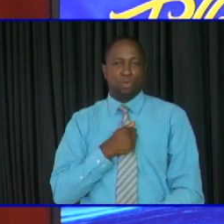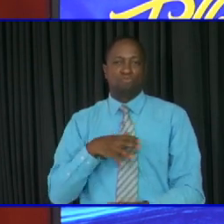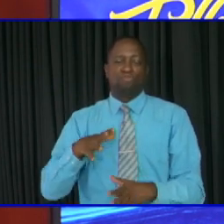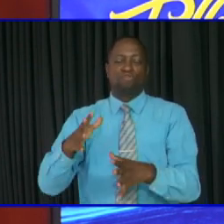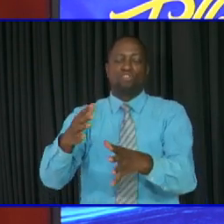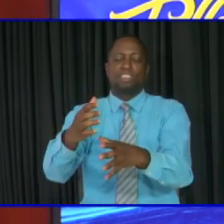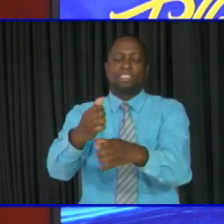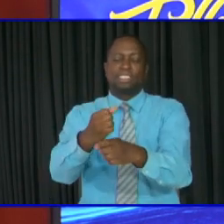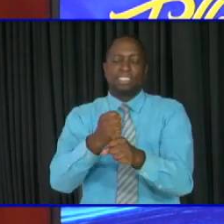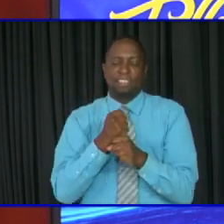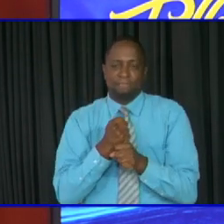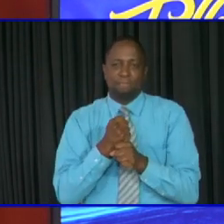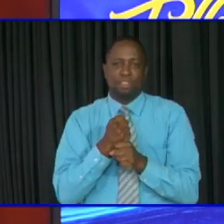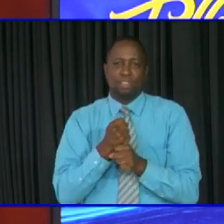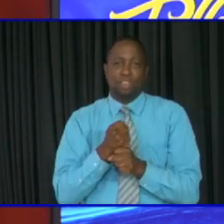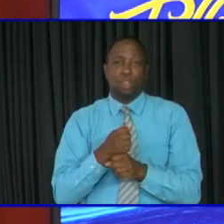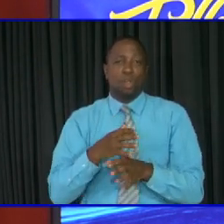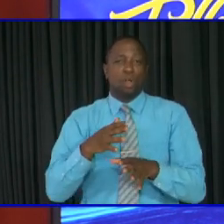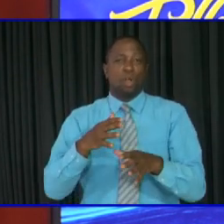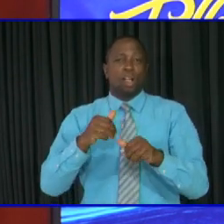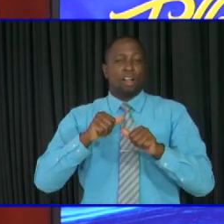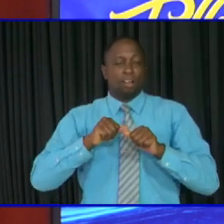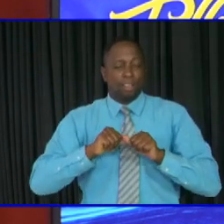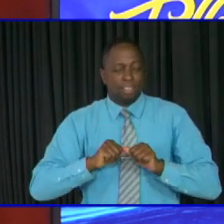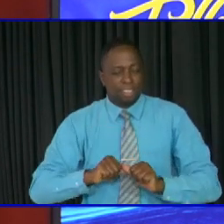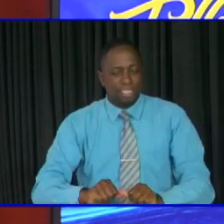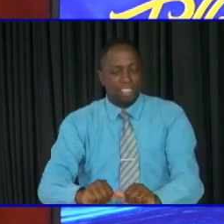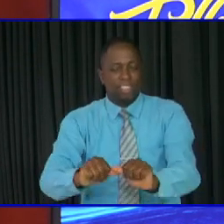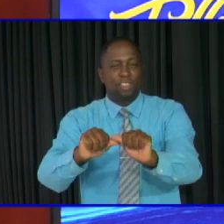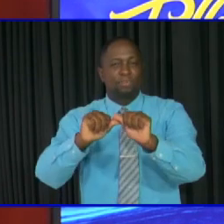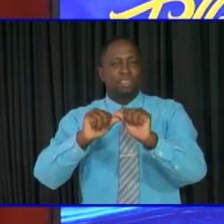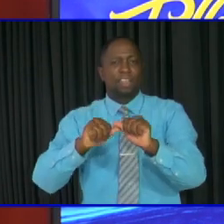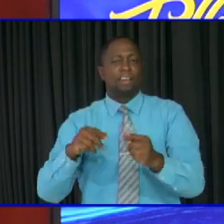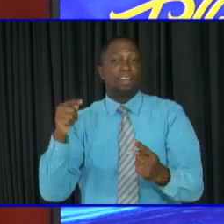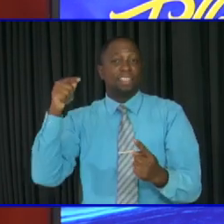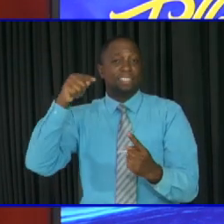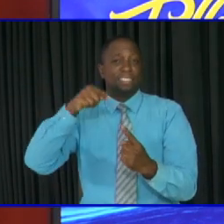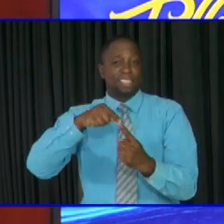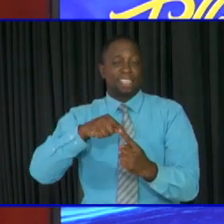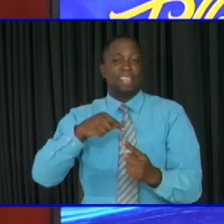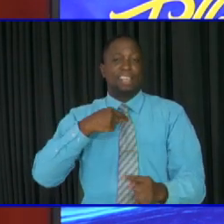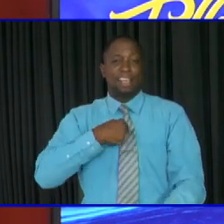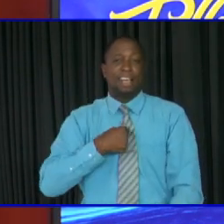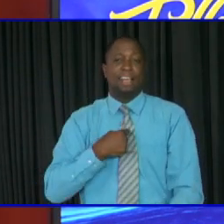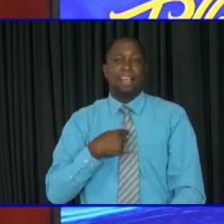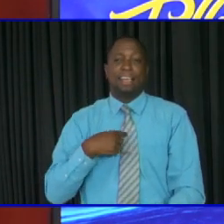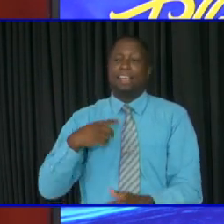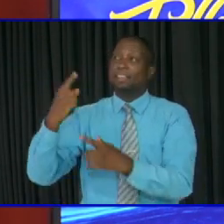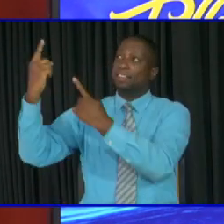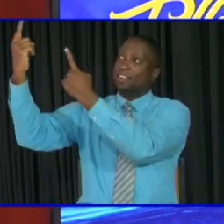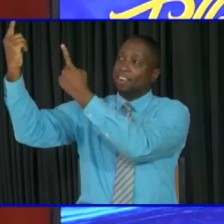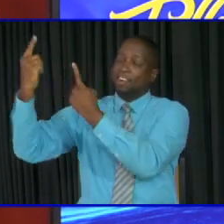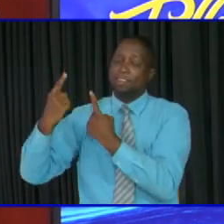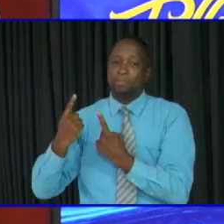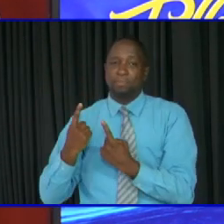receive. Hold fast till I come. The